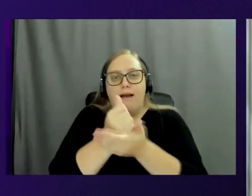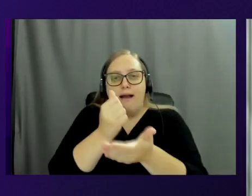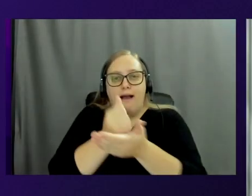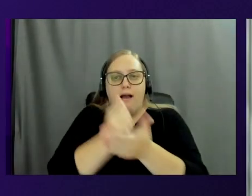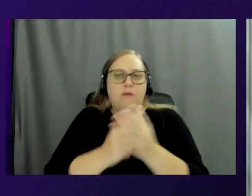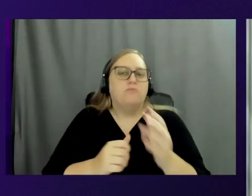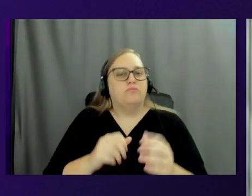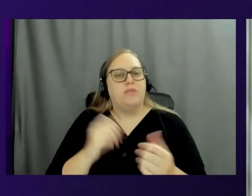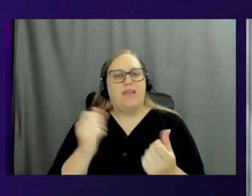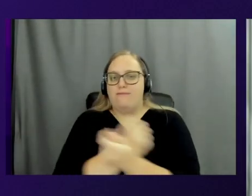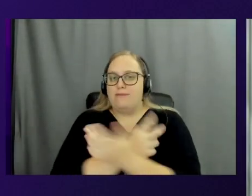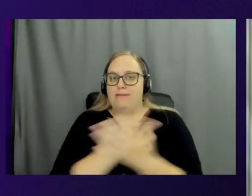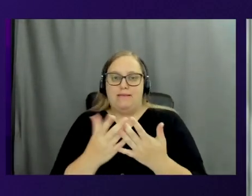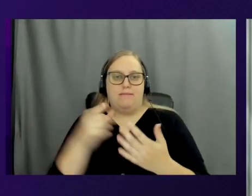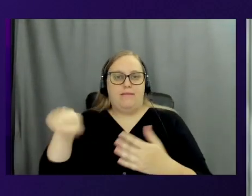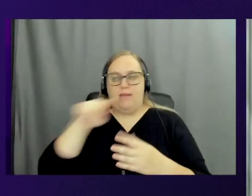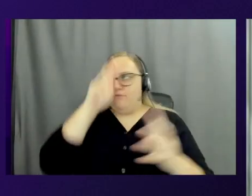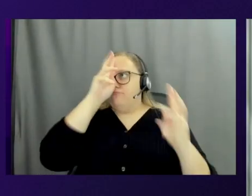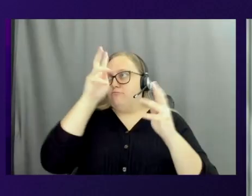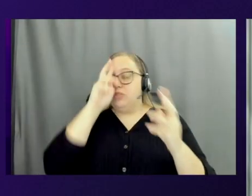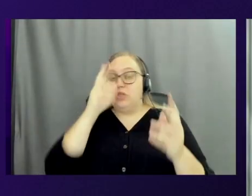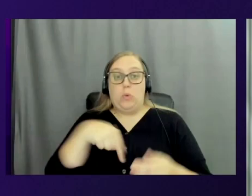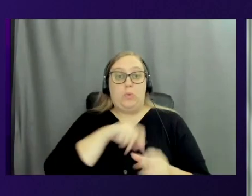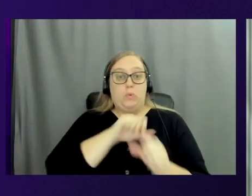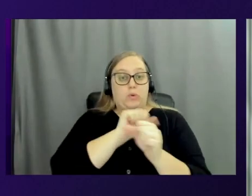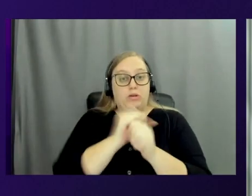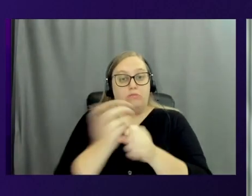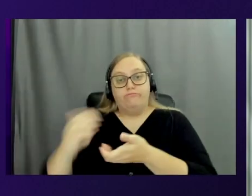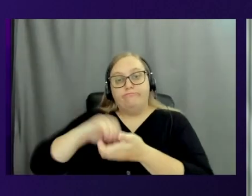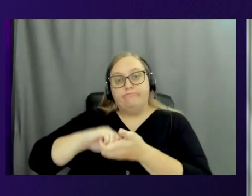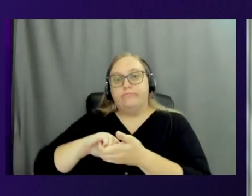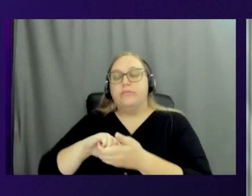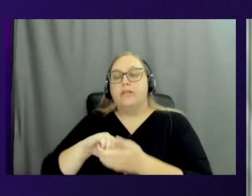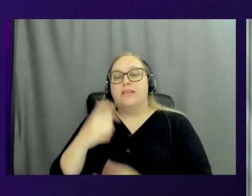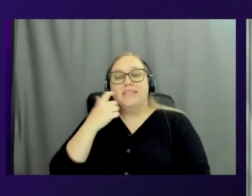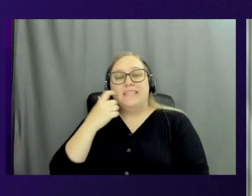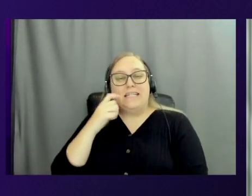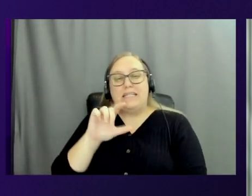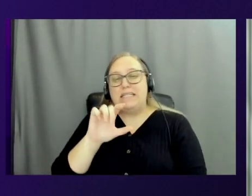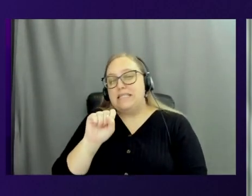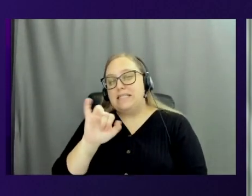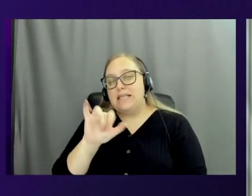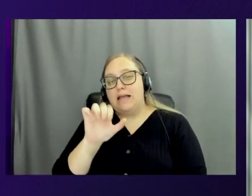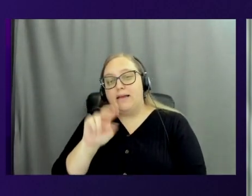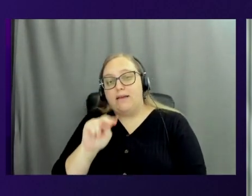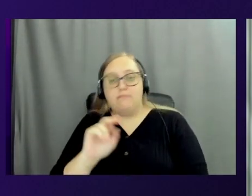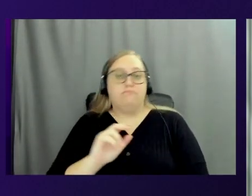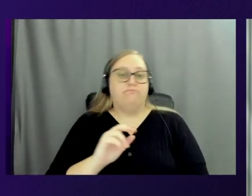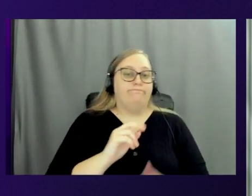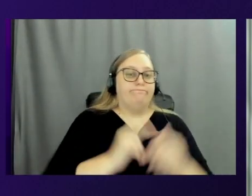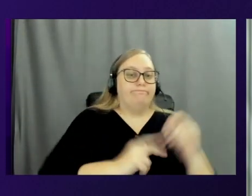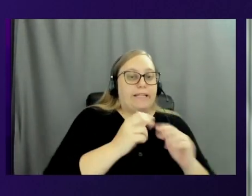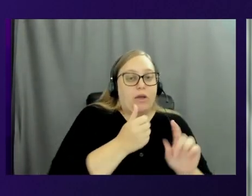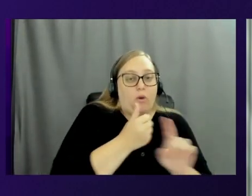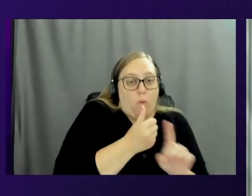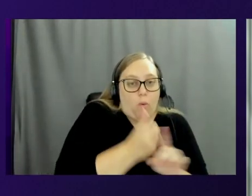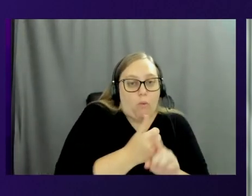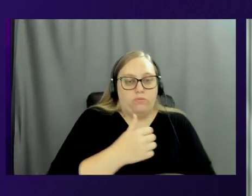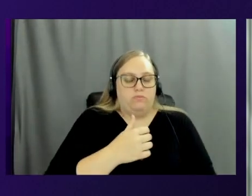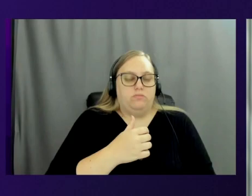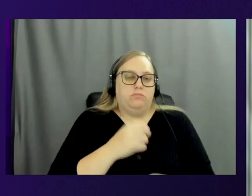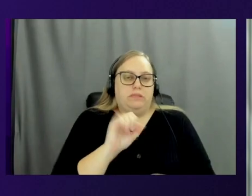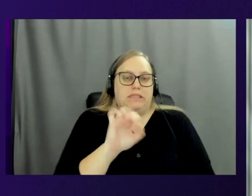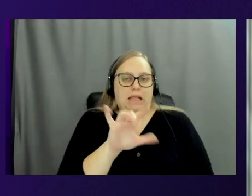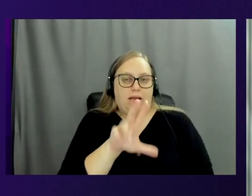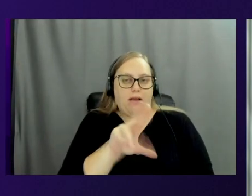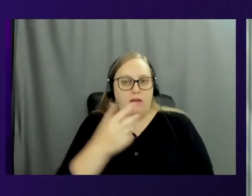it's working with our partners to bring their latest silicon to AWS or building our own silicon, our goal is always to provide customers with the